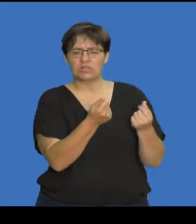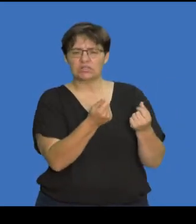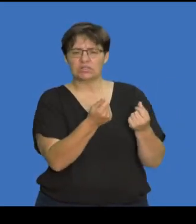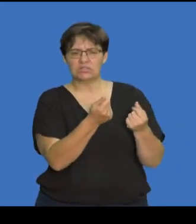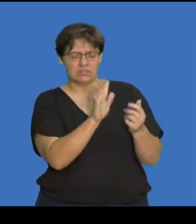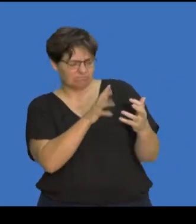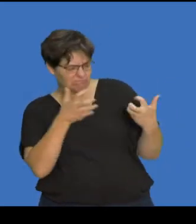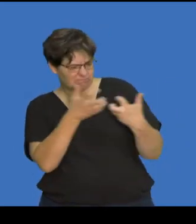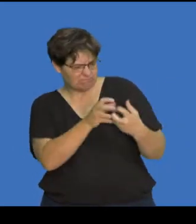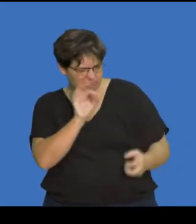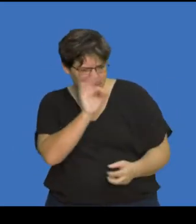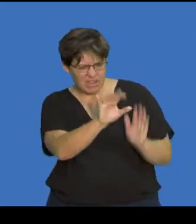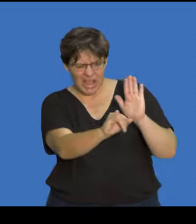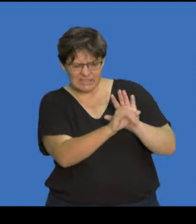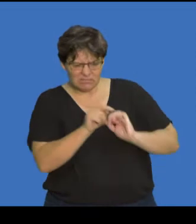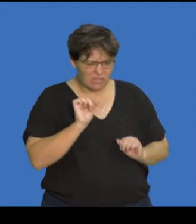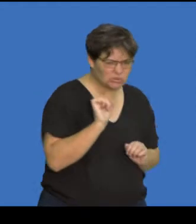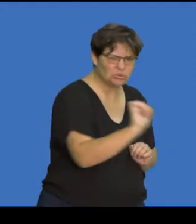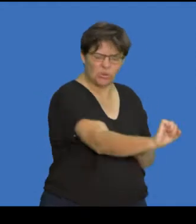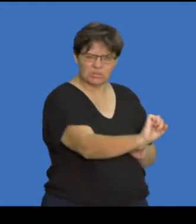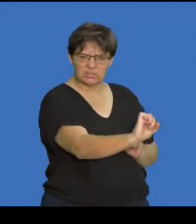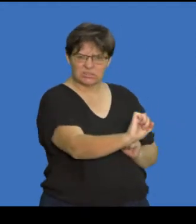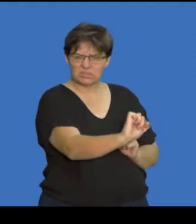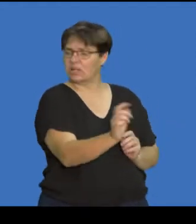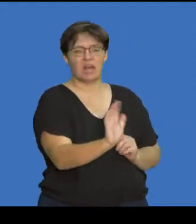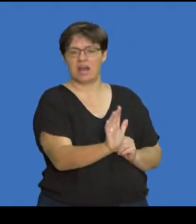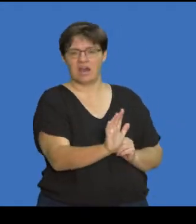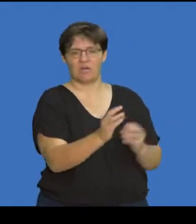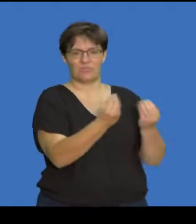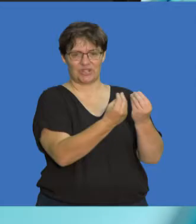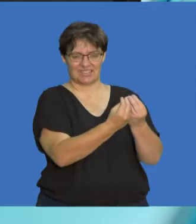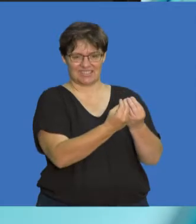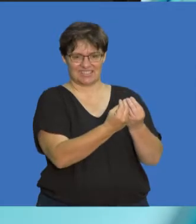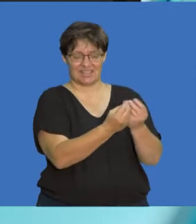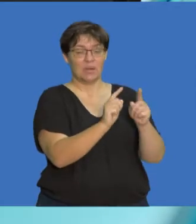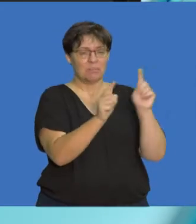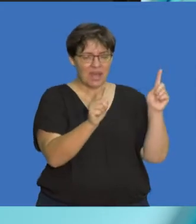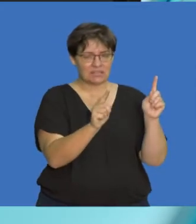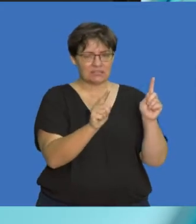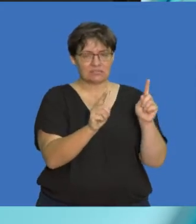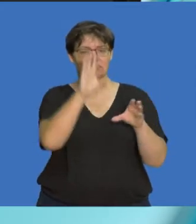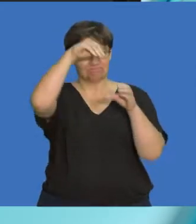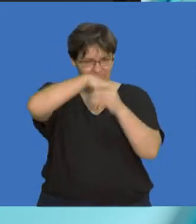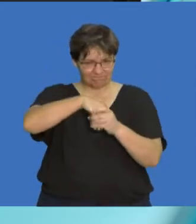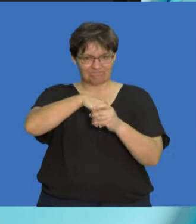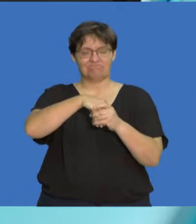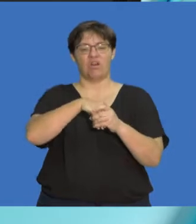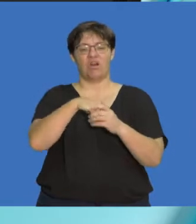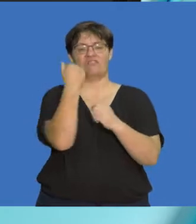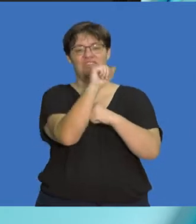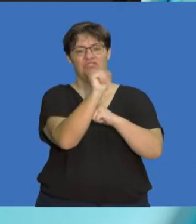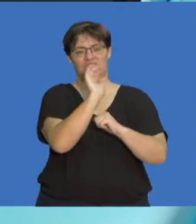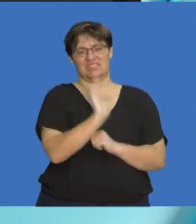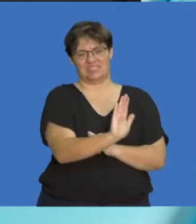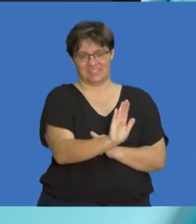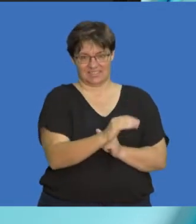be specifically identified to a particular product. However, they fall within the ambit of the